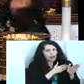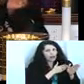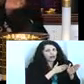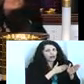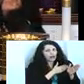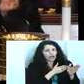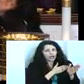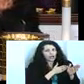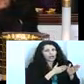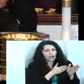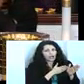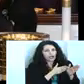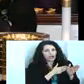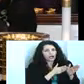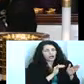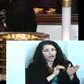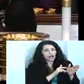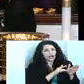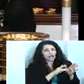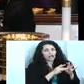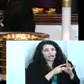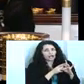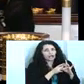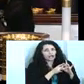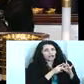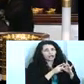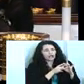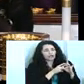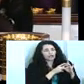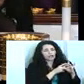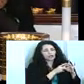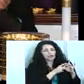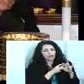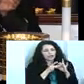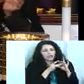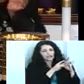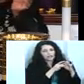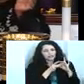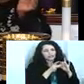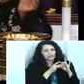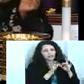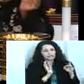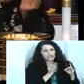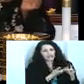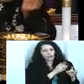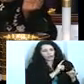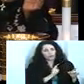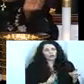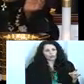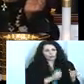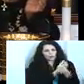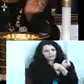connecting is our Lord and Savior, Jesus Christ.